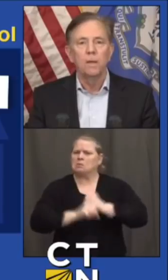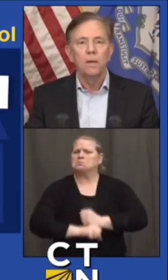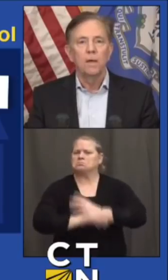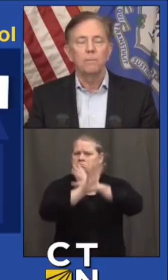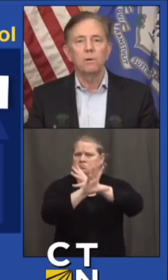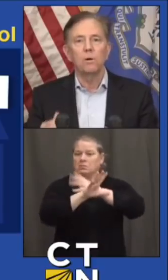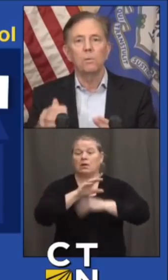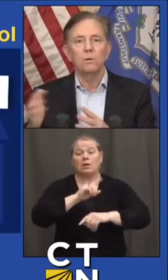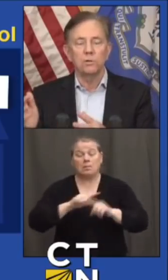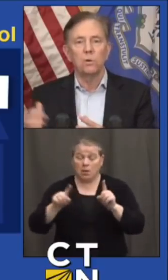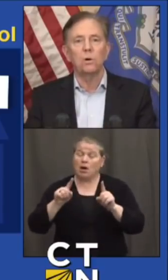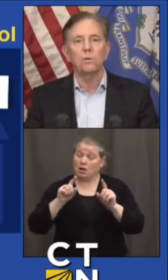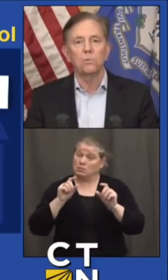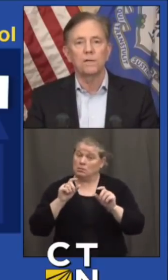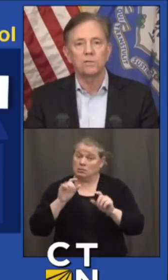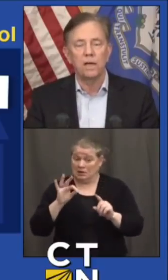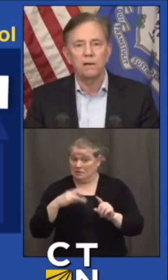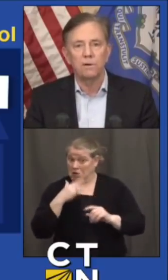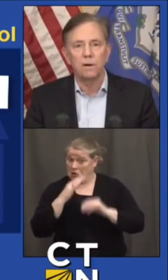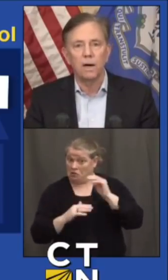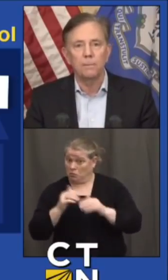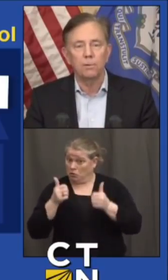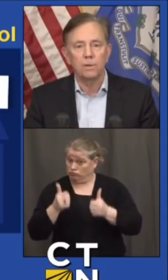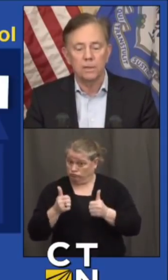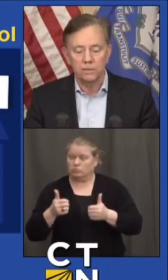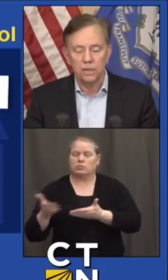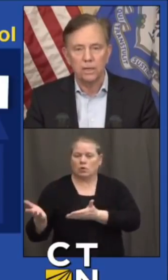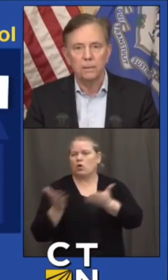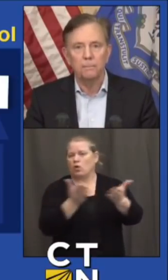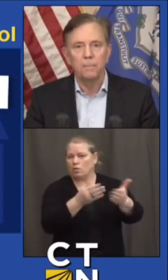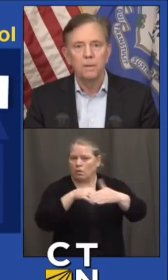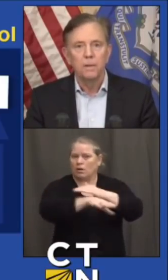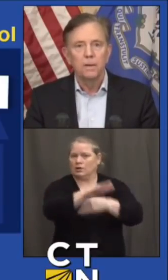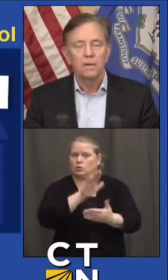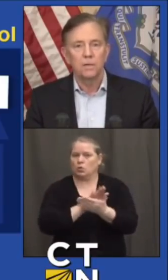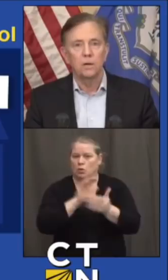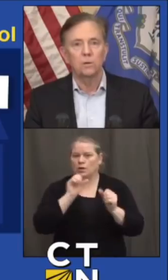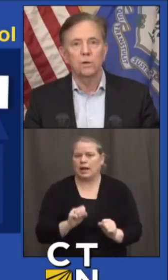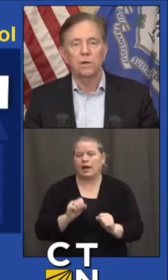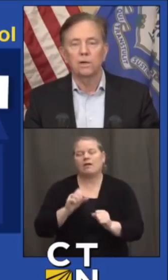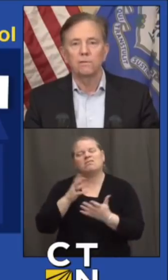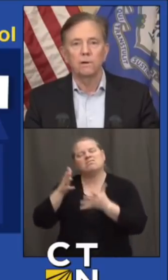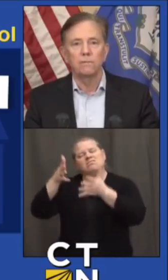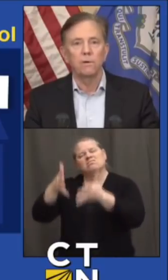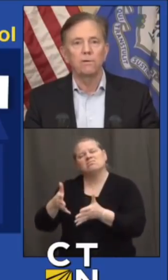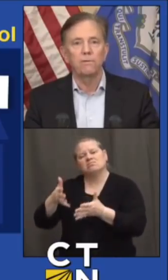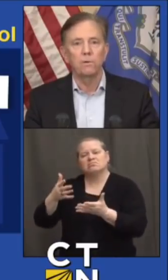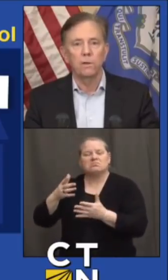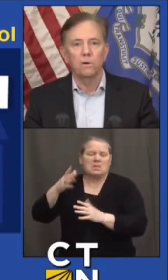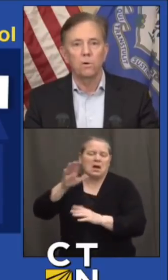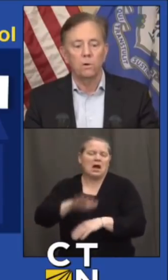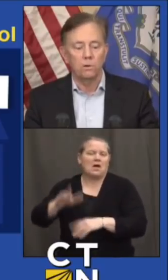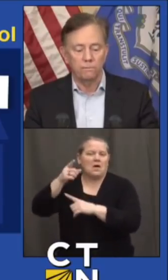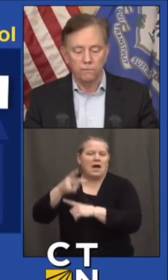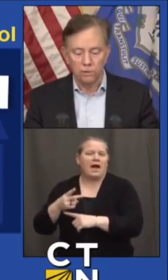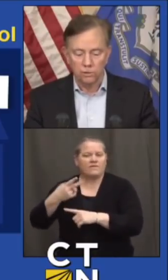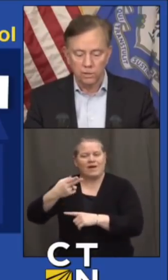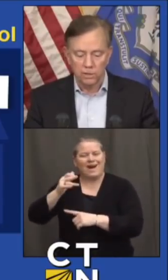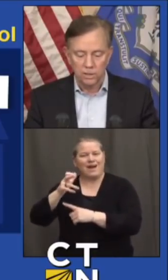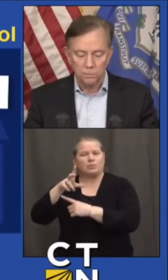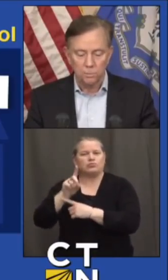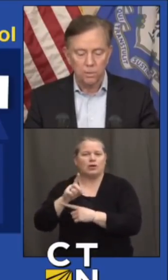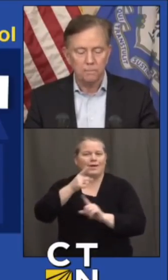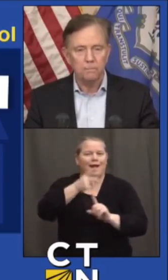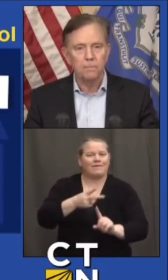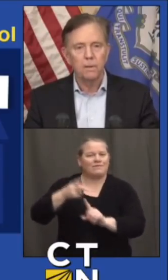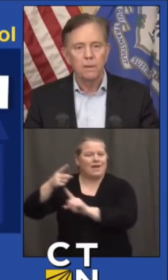available. And almost all the rest have hybrid as as an alternative. Very few that are all virtual